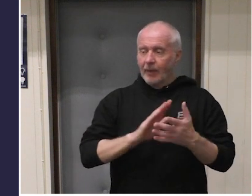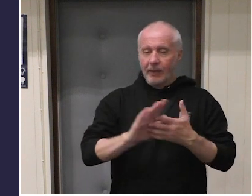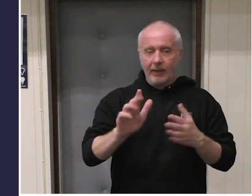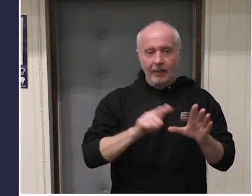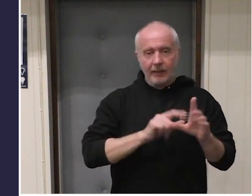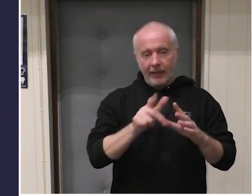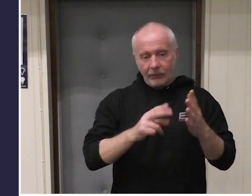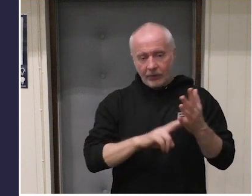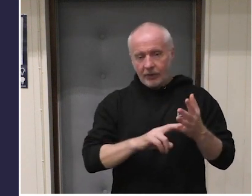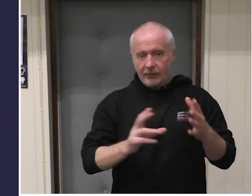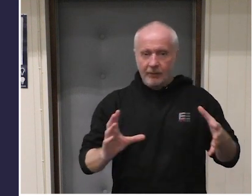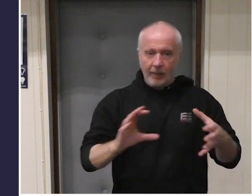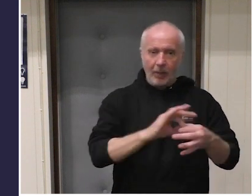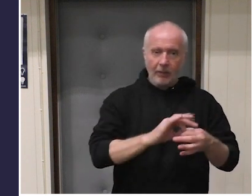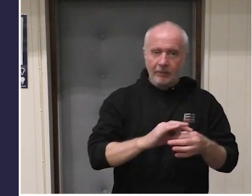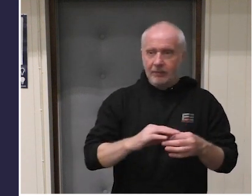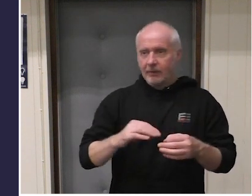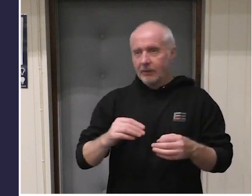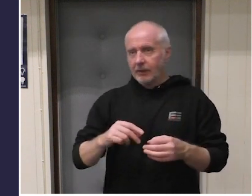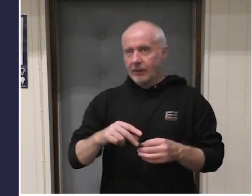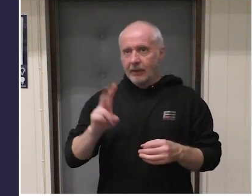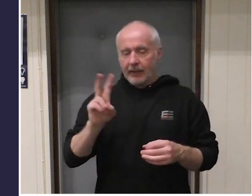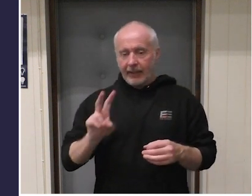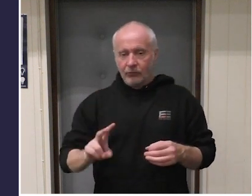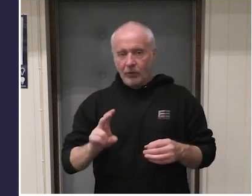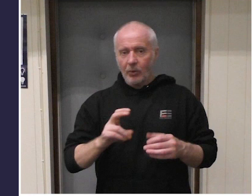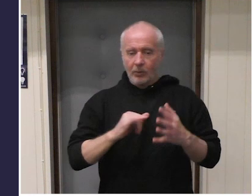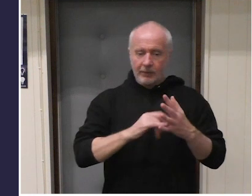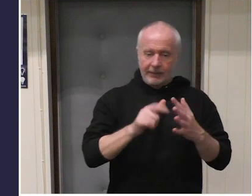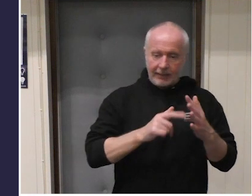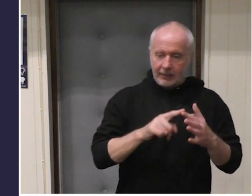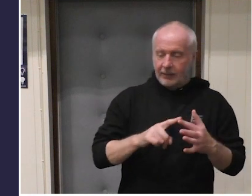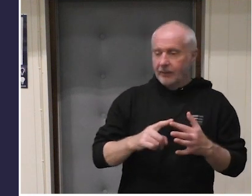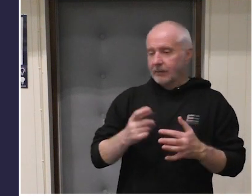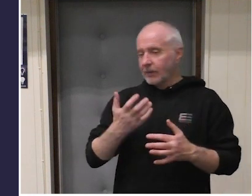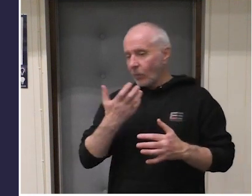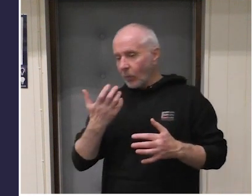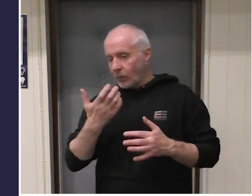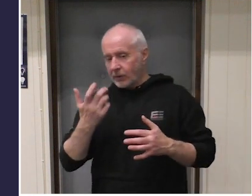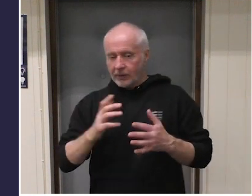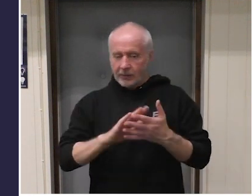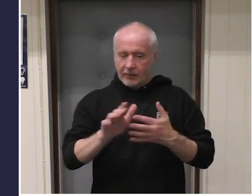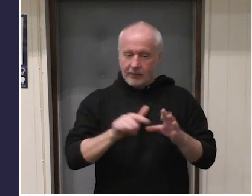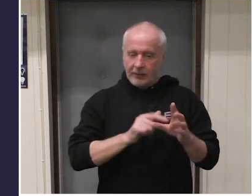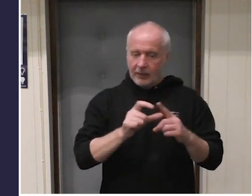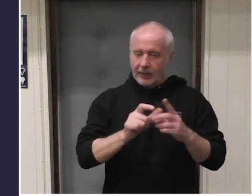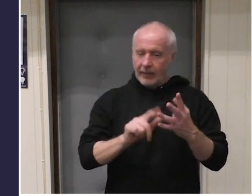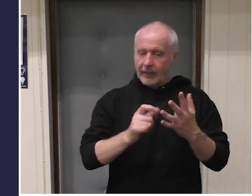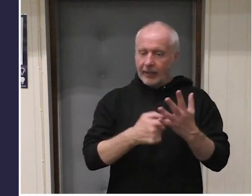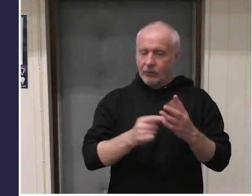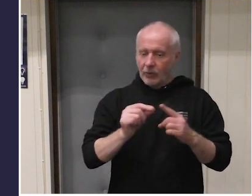bonds, electrostatic interactions, and hydrophobic interactions, which give you the stability,